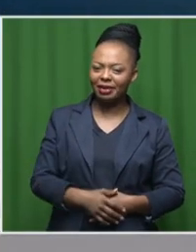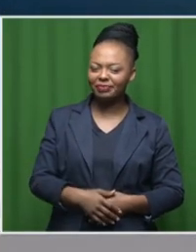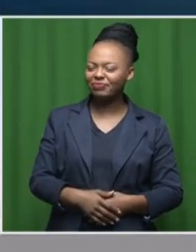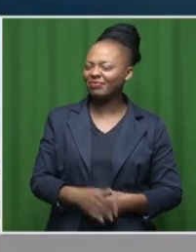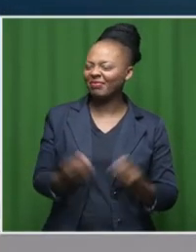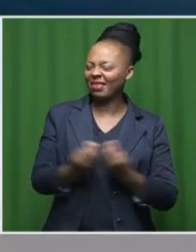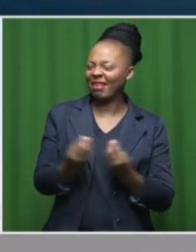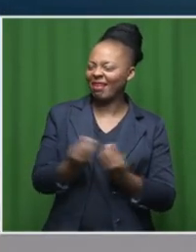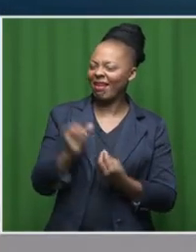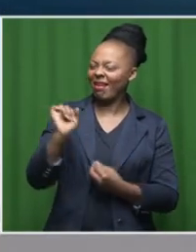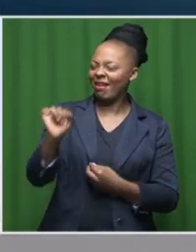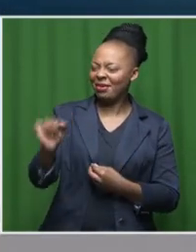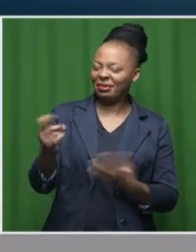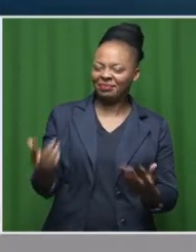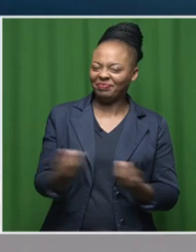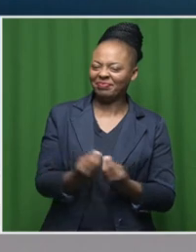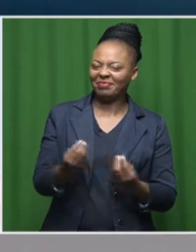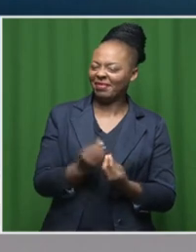so my home.